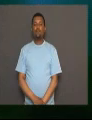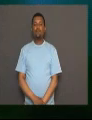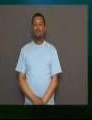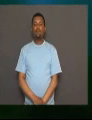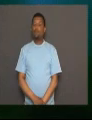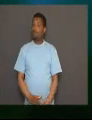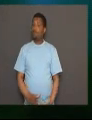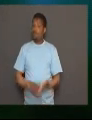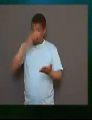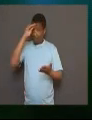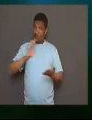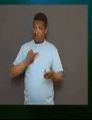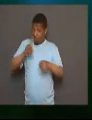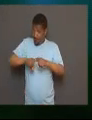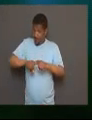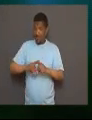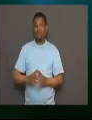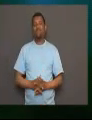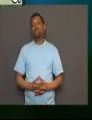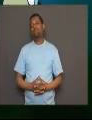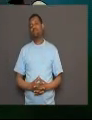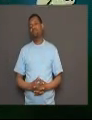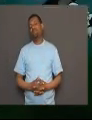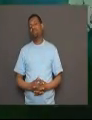Let's get back to our lesson.